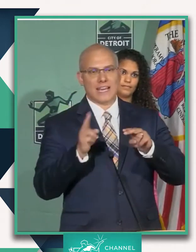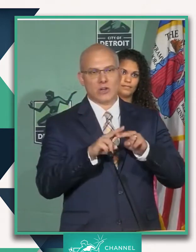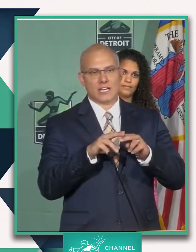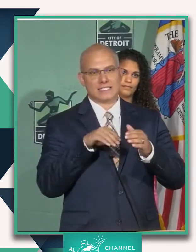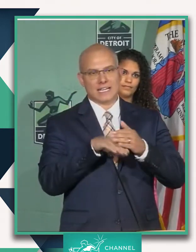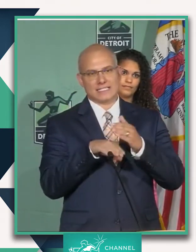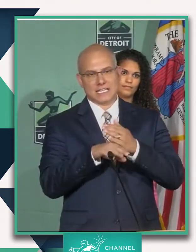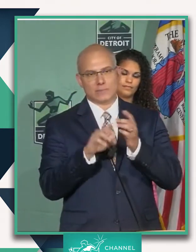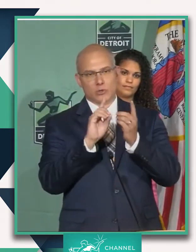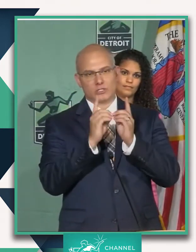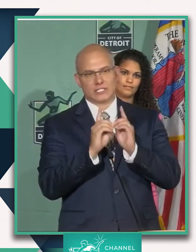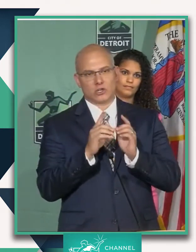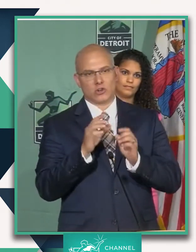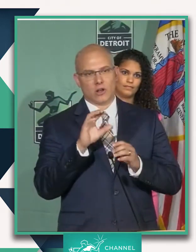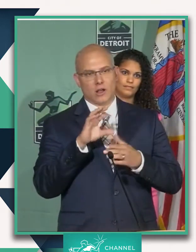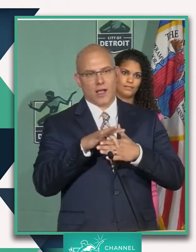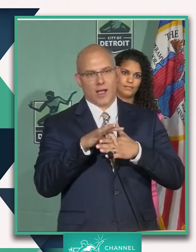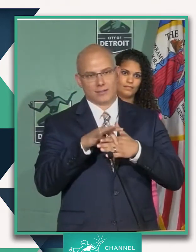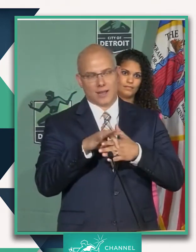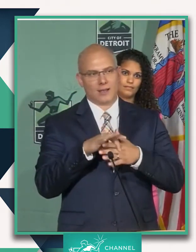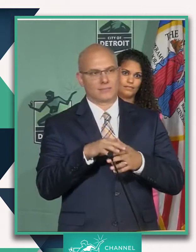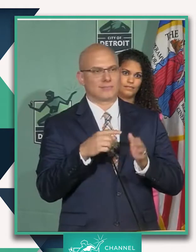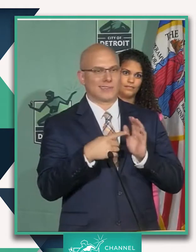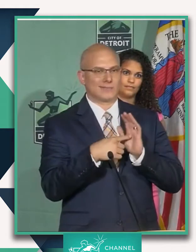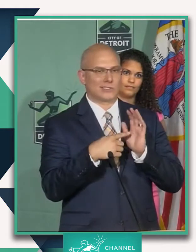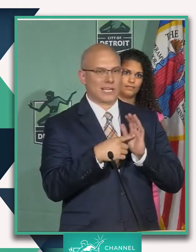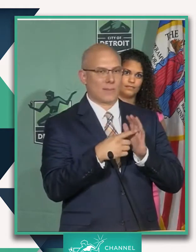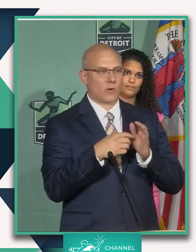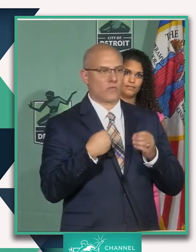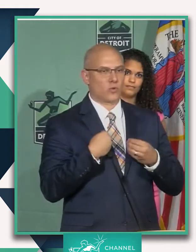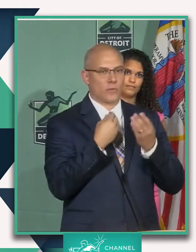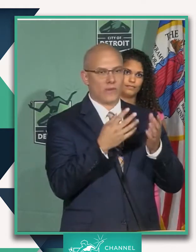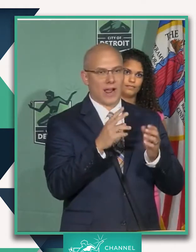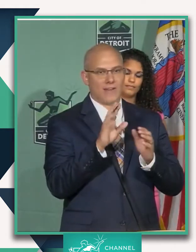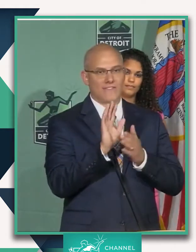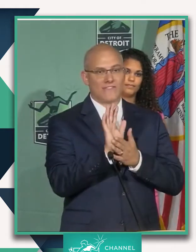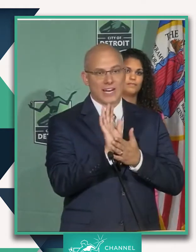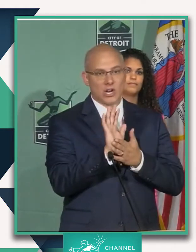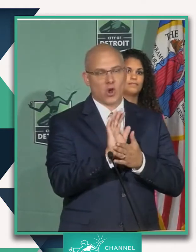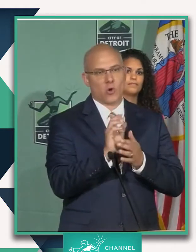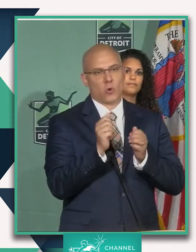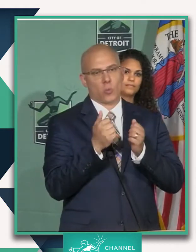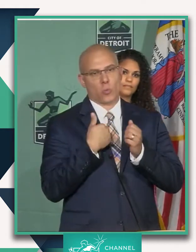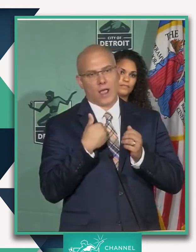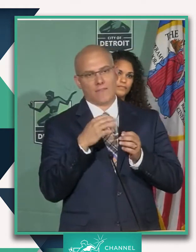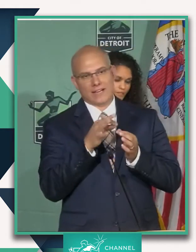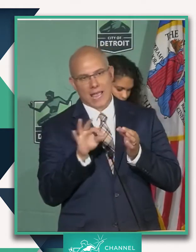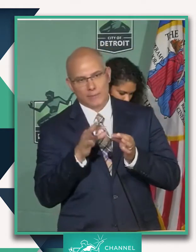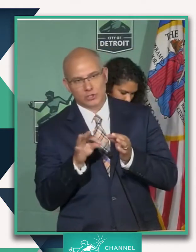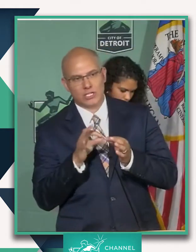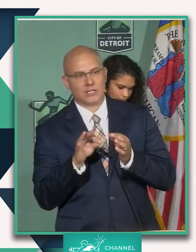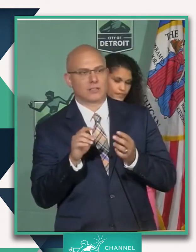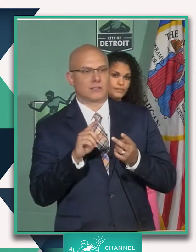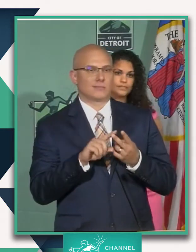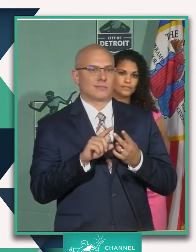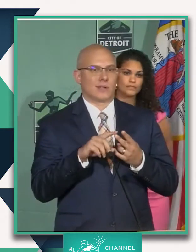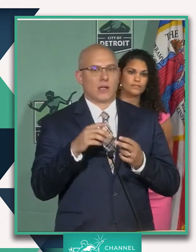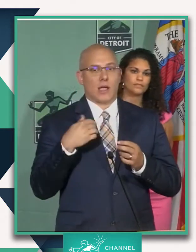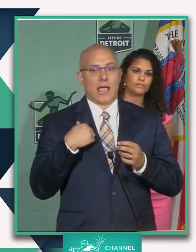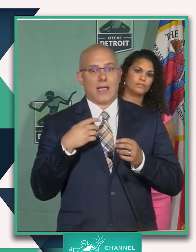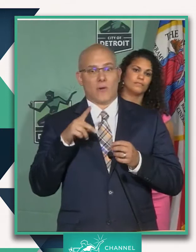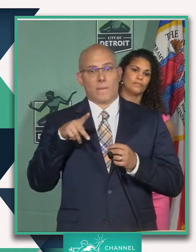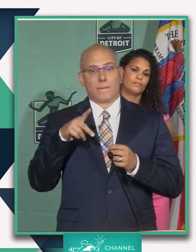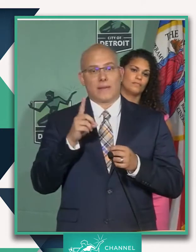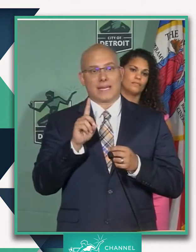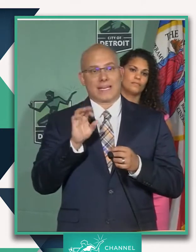Number 5, increase our accessibility in our digital content. So anytime we have a video, we want to make